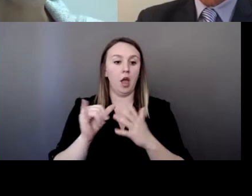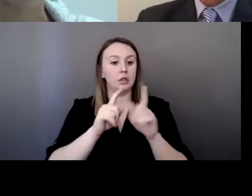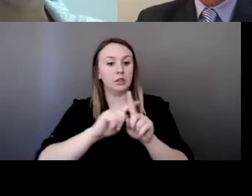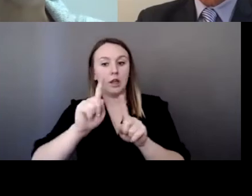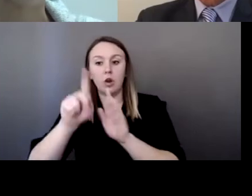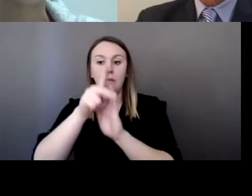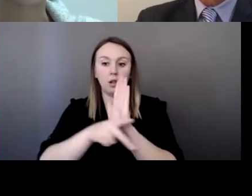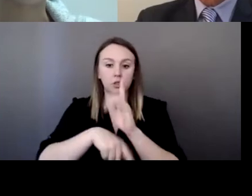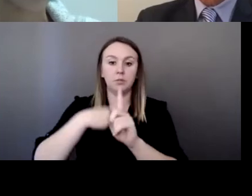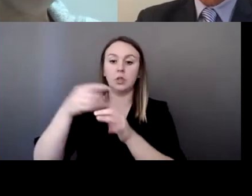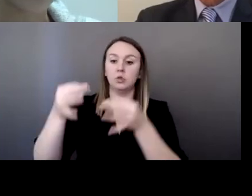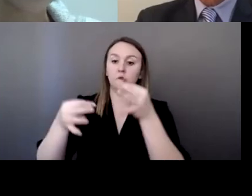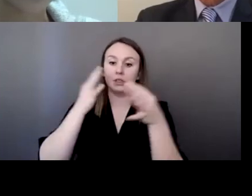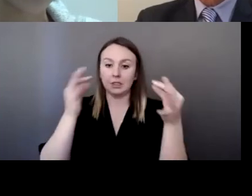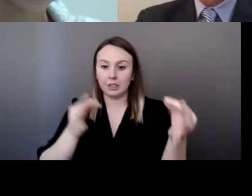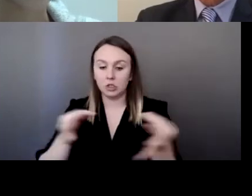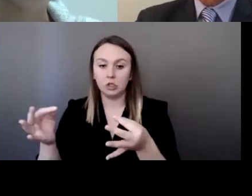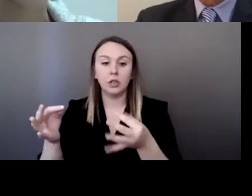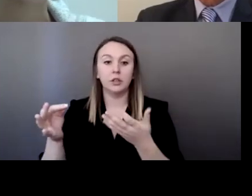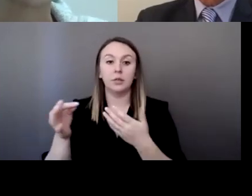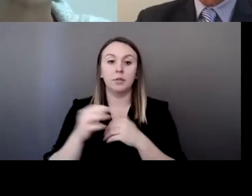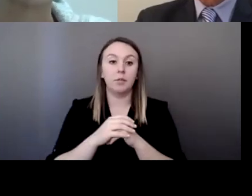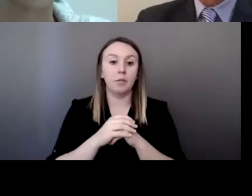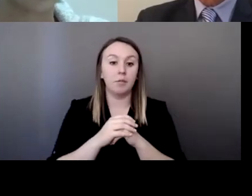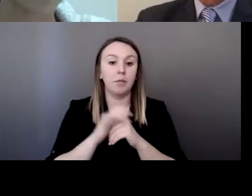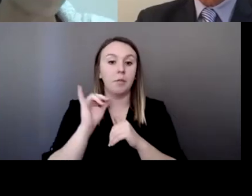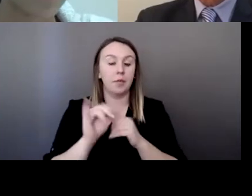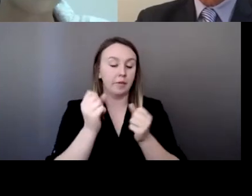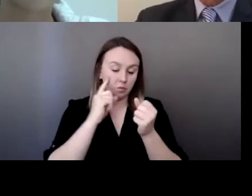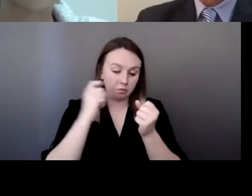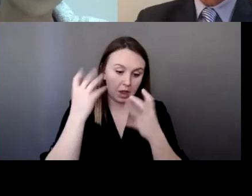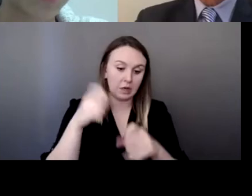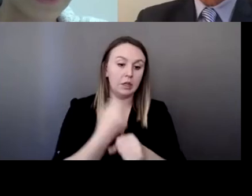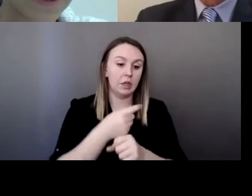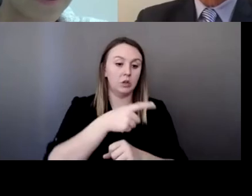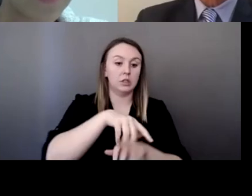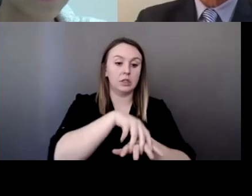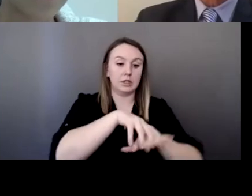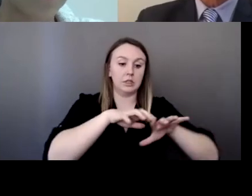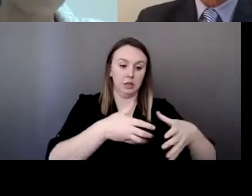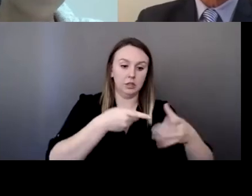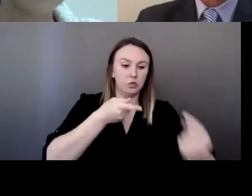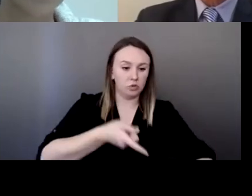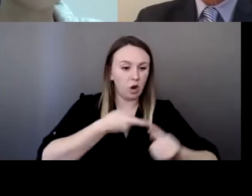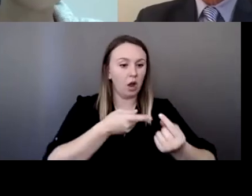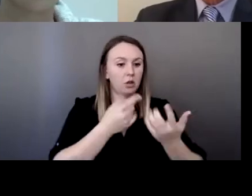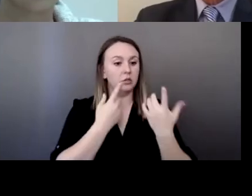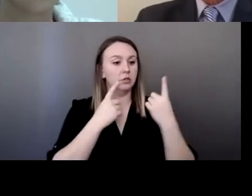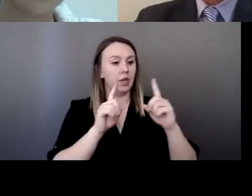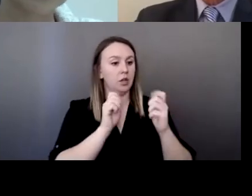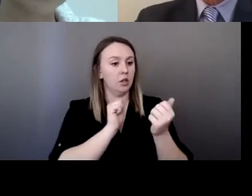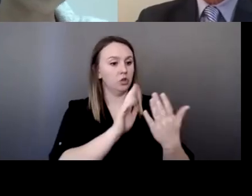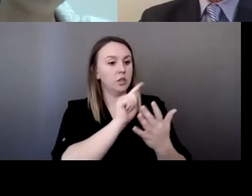years, law enforcement in and around Indian country has struggled with effectively addressing many types of